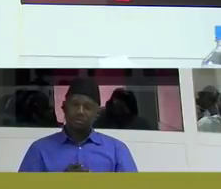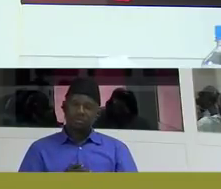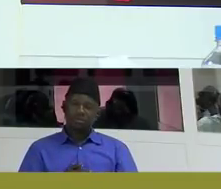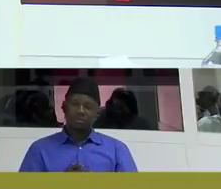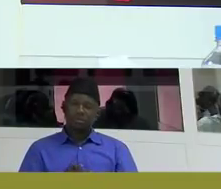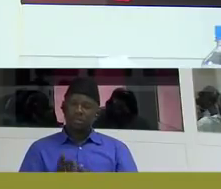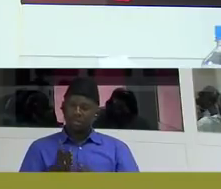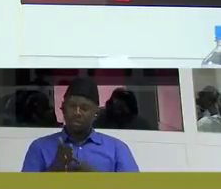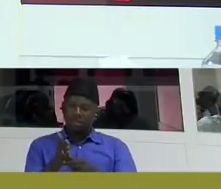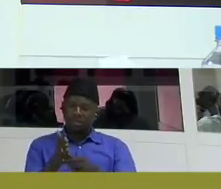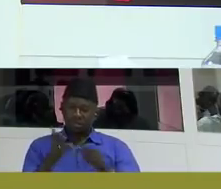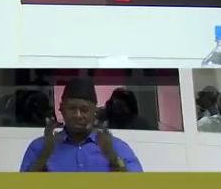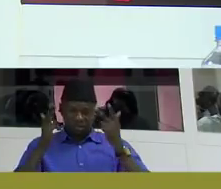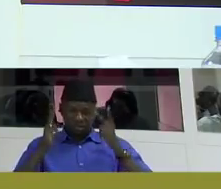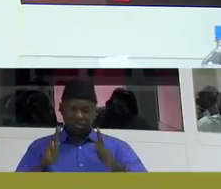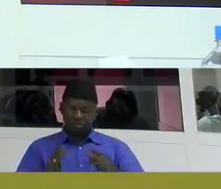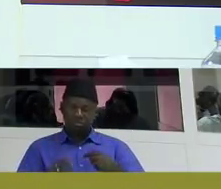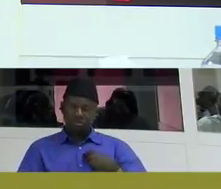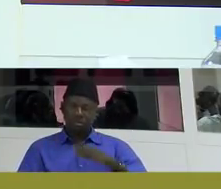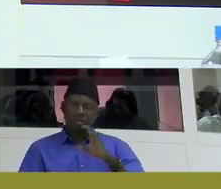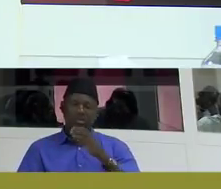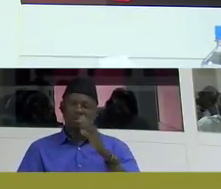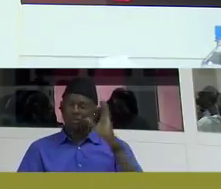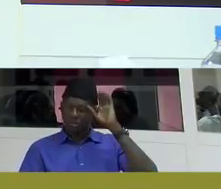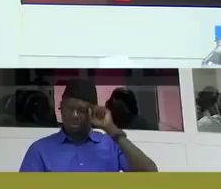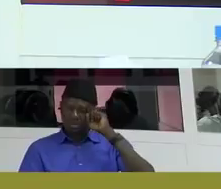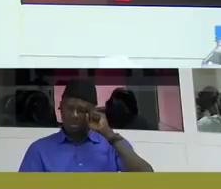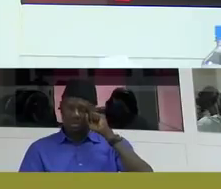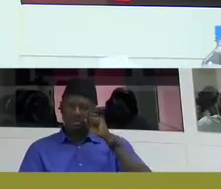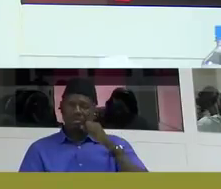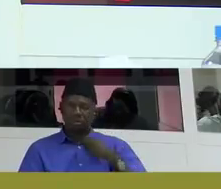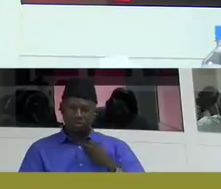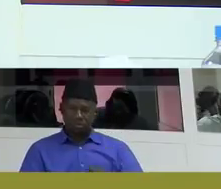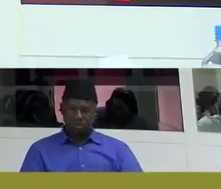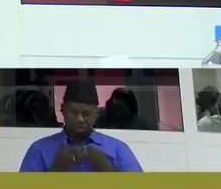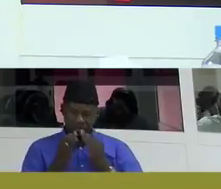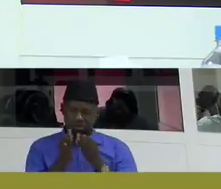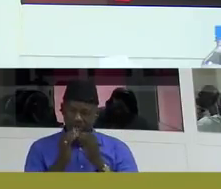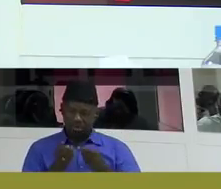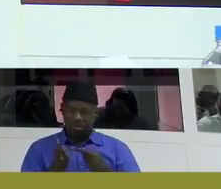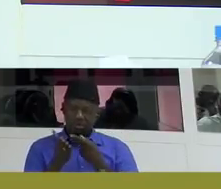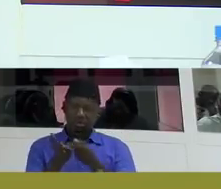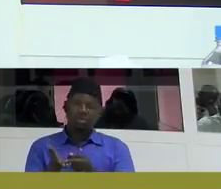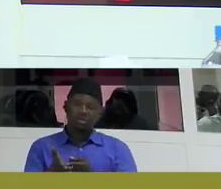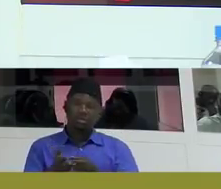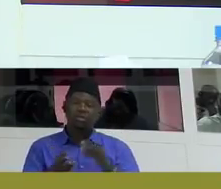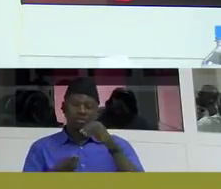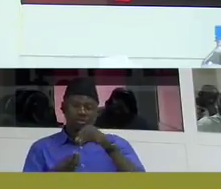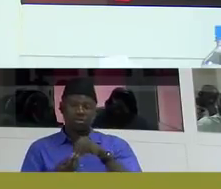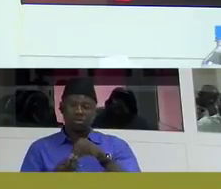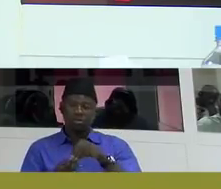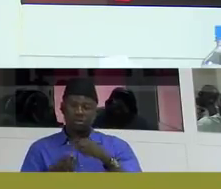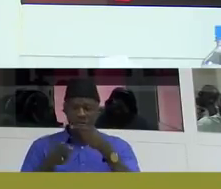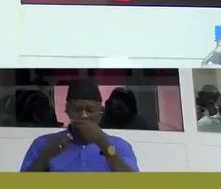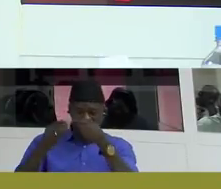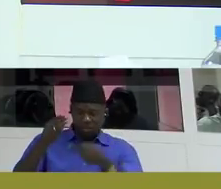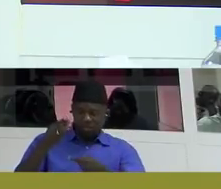understand, but I will put across this point. These were